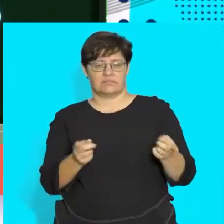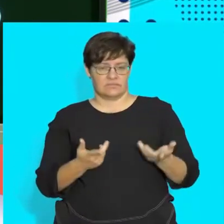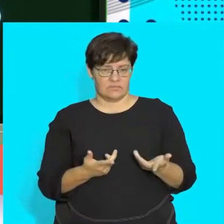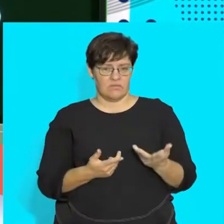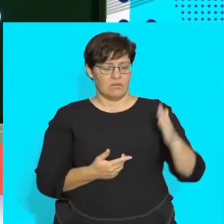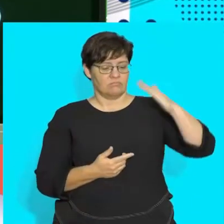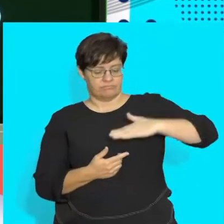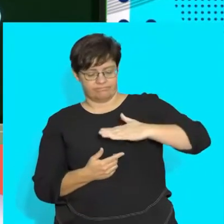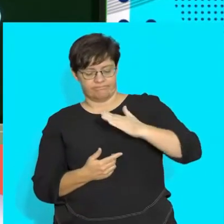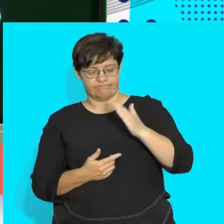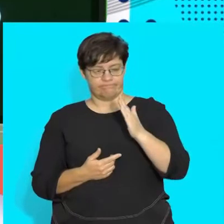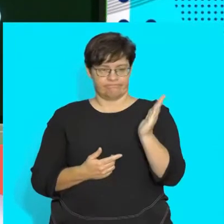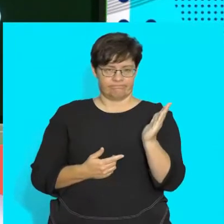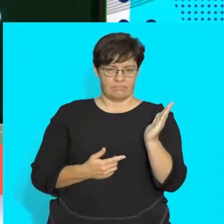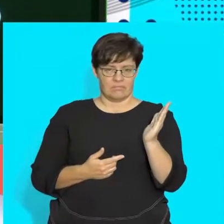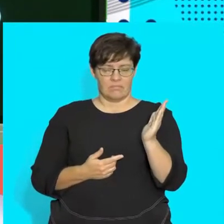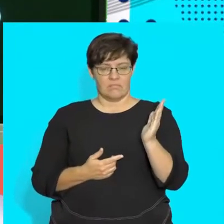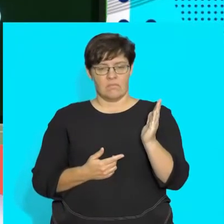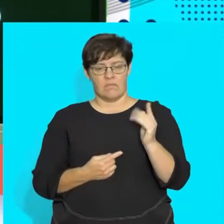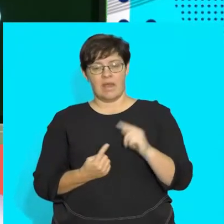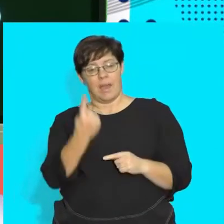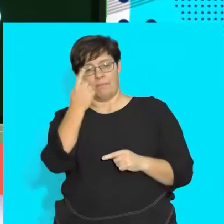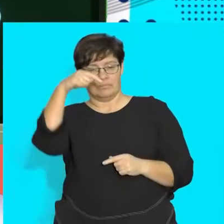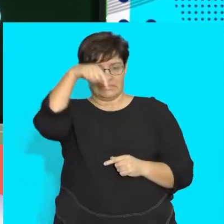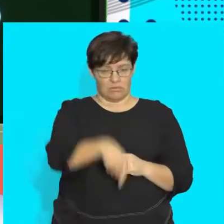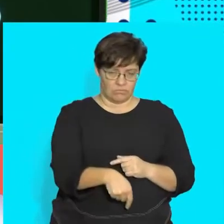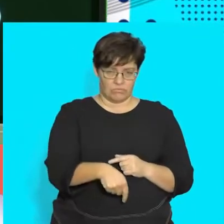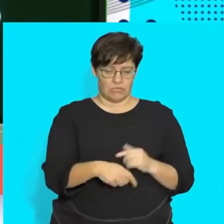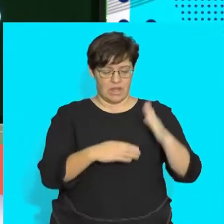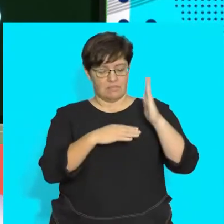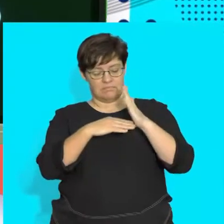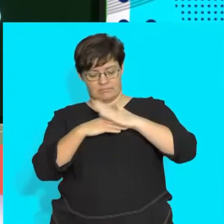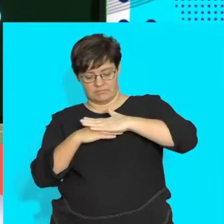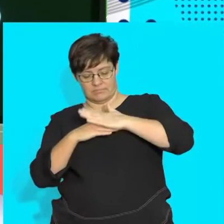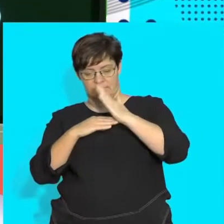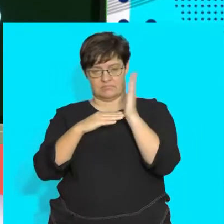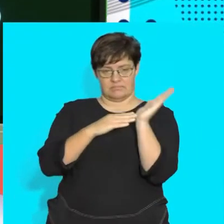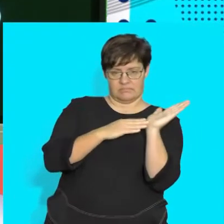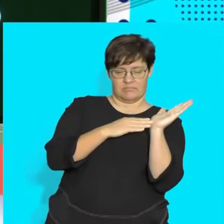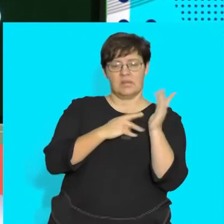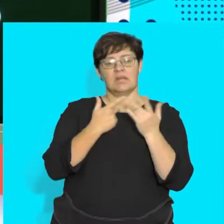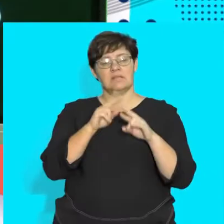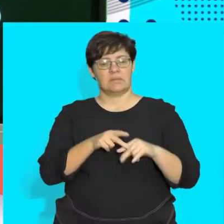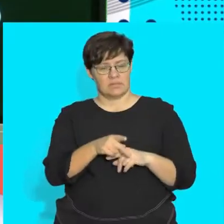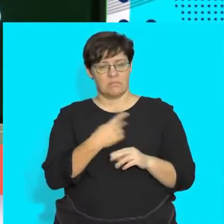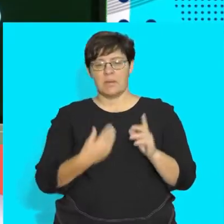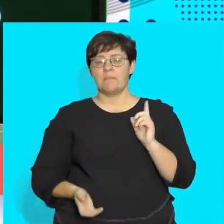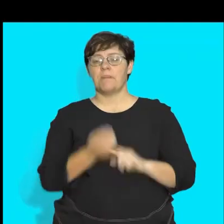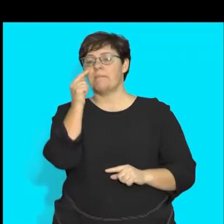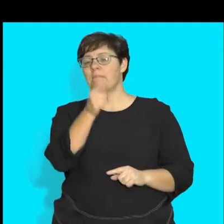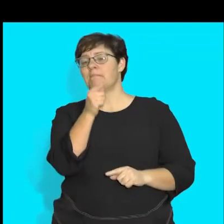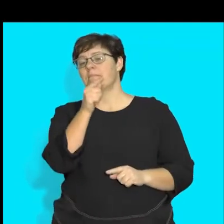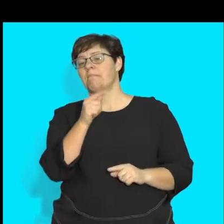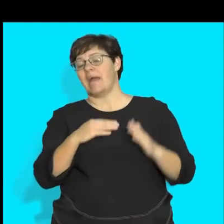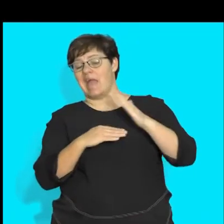going up or going down, that angle is going to be different. And we're going to be talking about how do we find that angle.